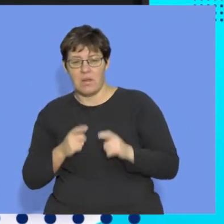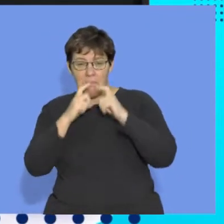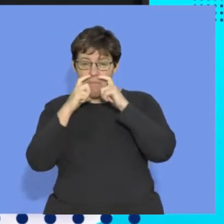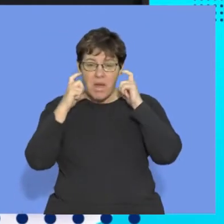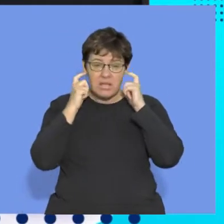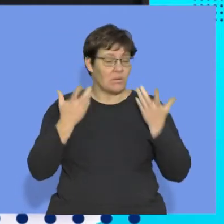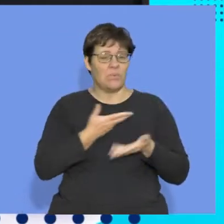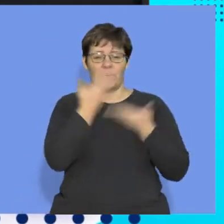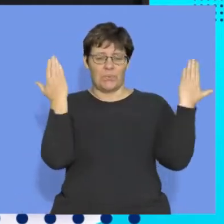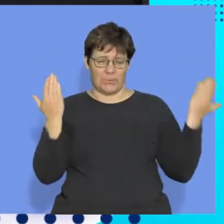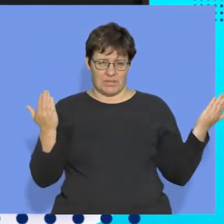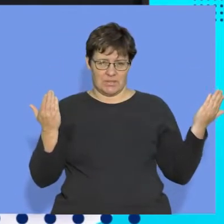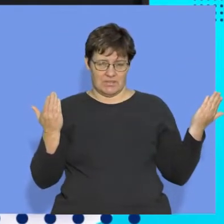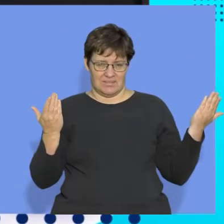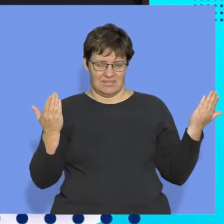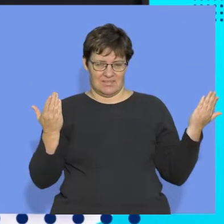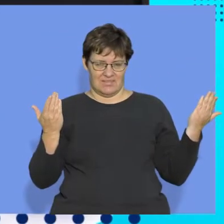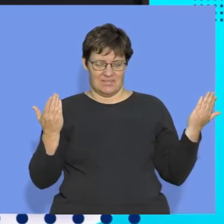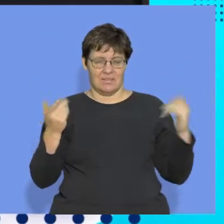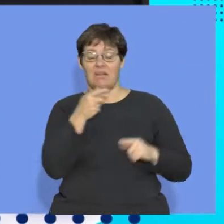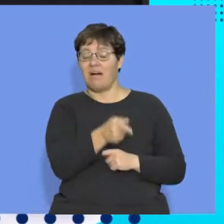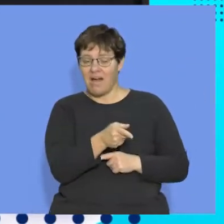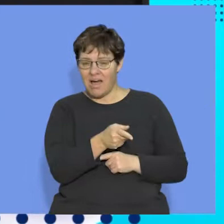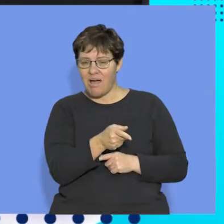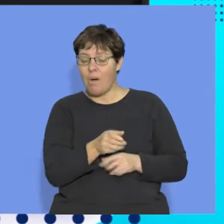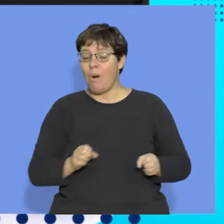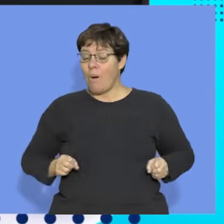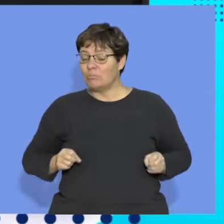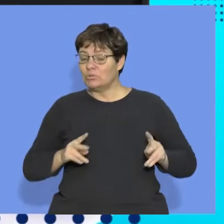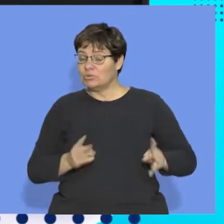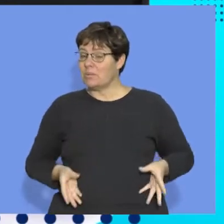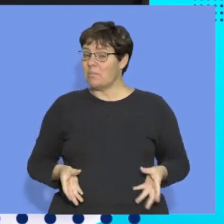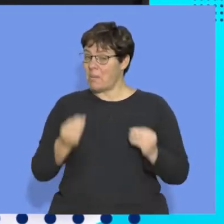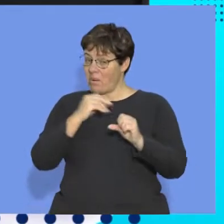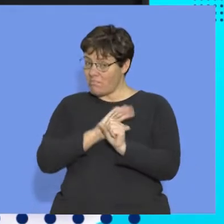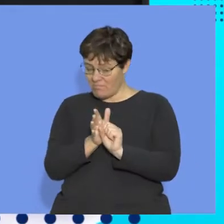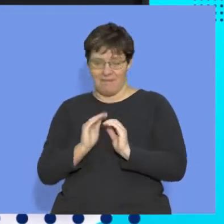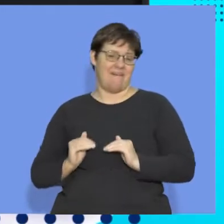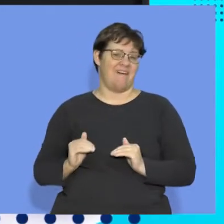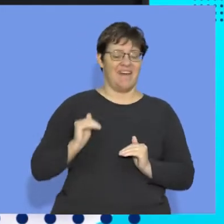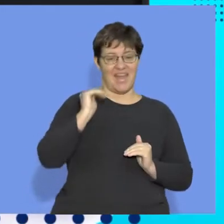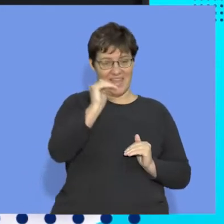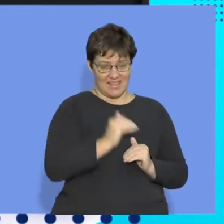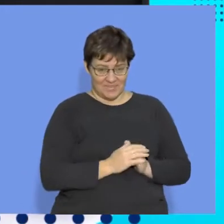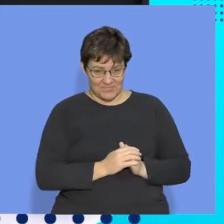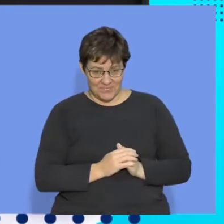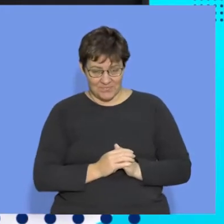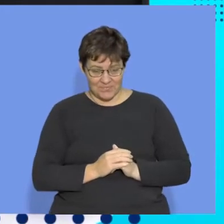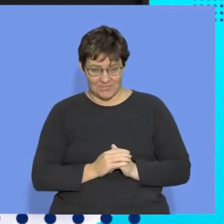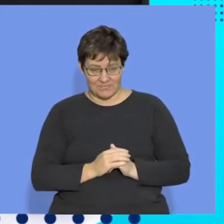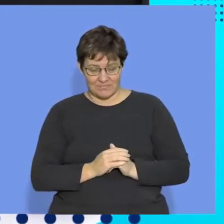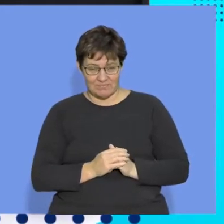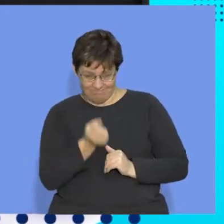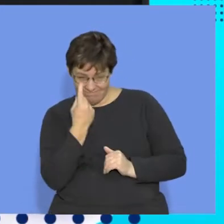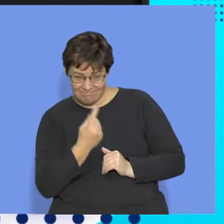mask. And the data does show that there's a higher chance of getting the COVID-19 if you go to a bar. Are we